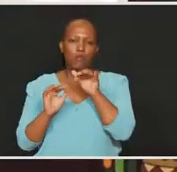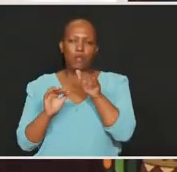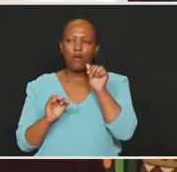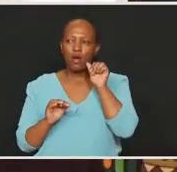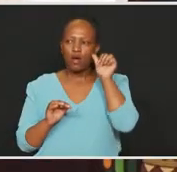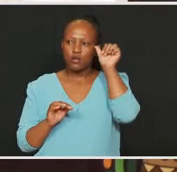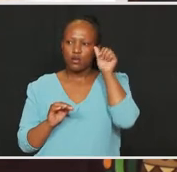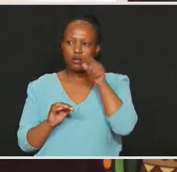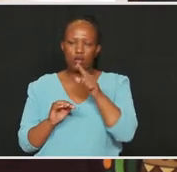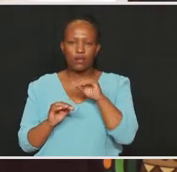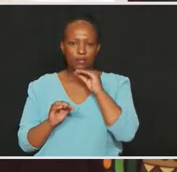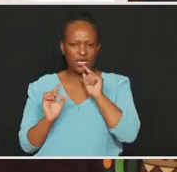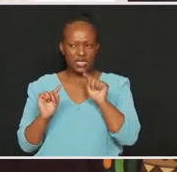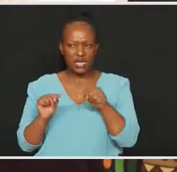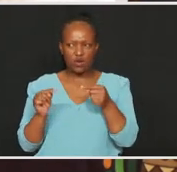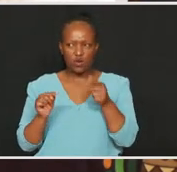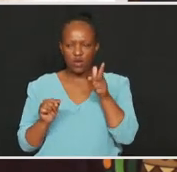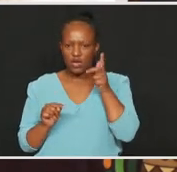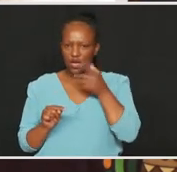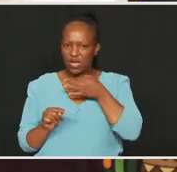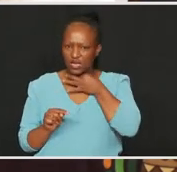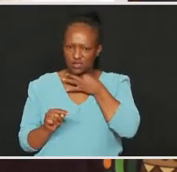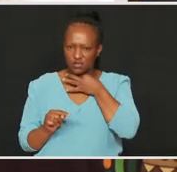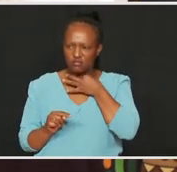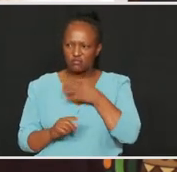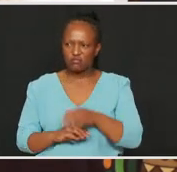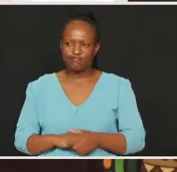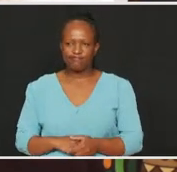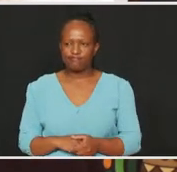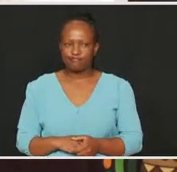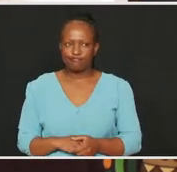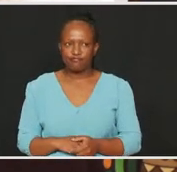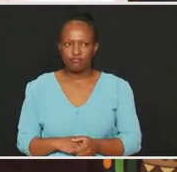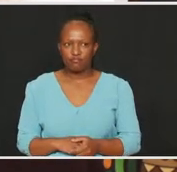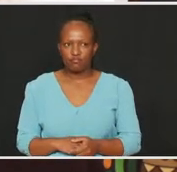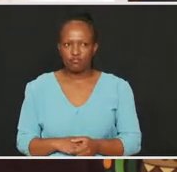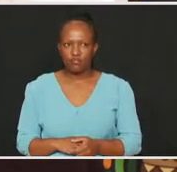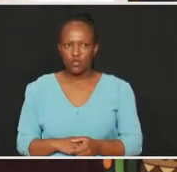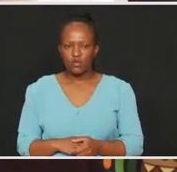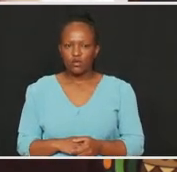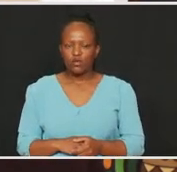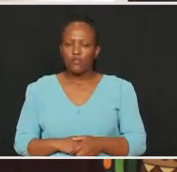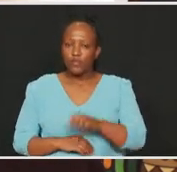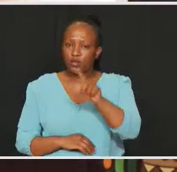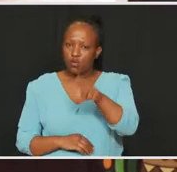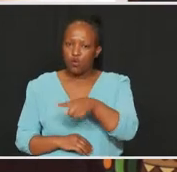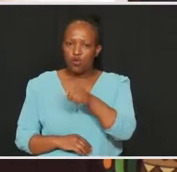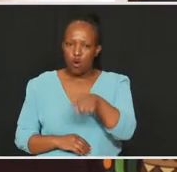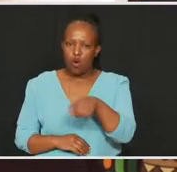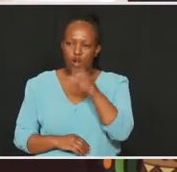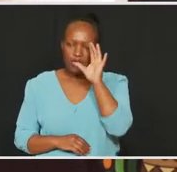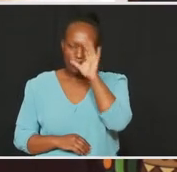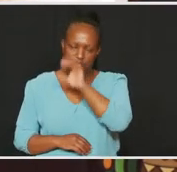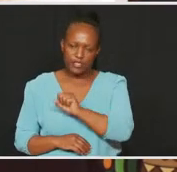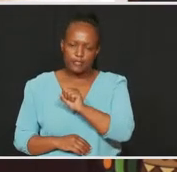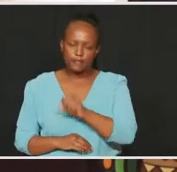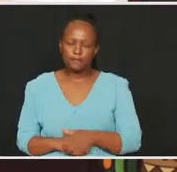in the room they can hear English it will be a wrong assumption